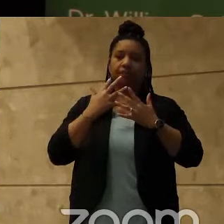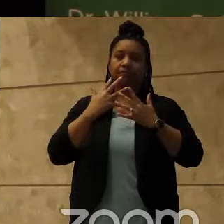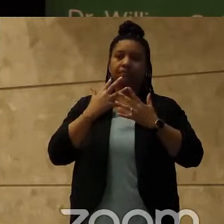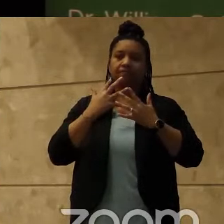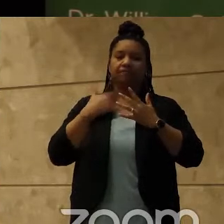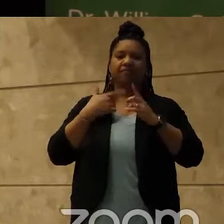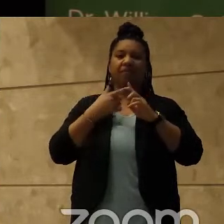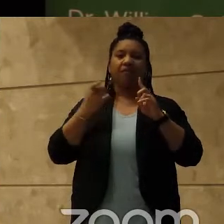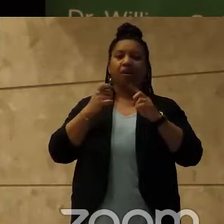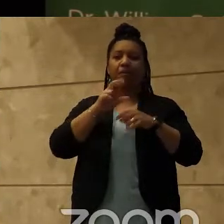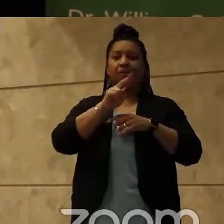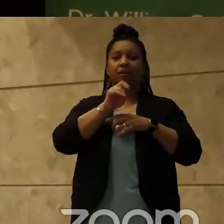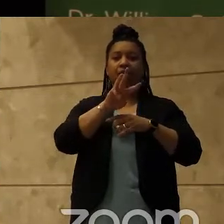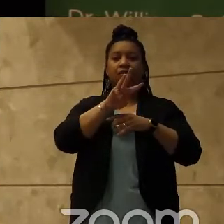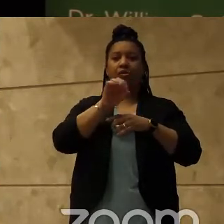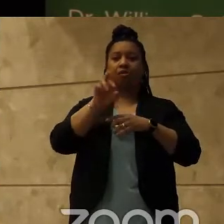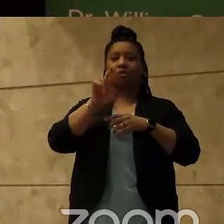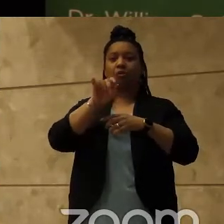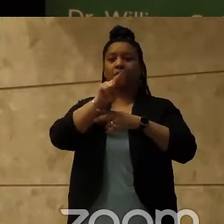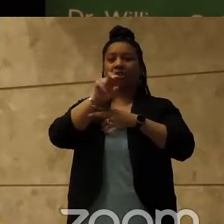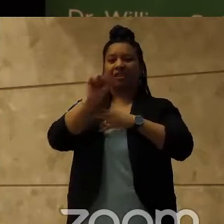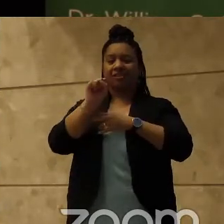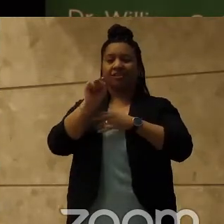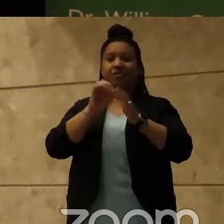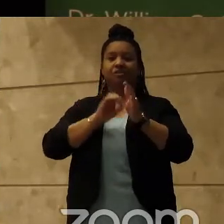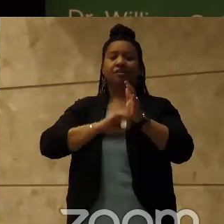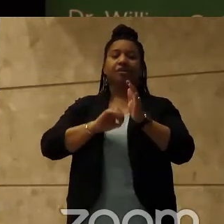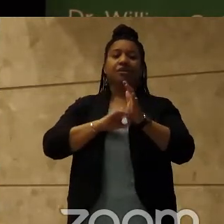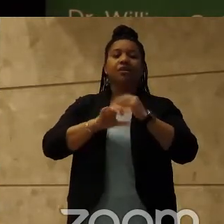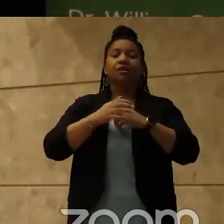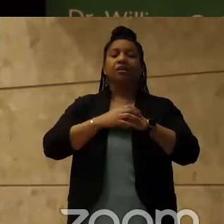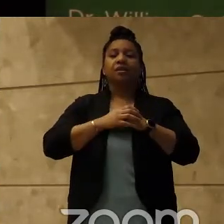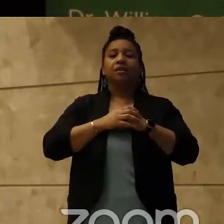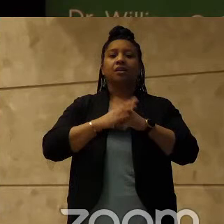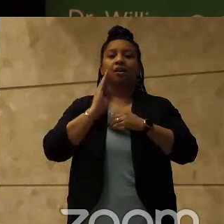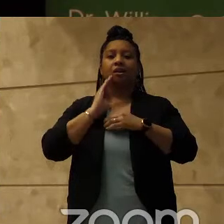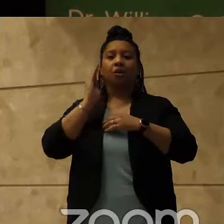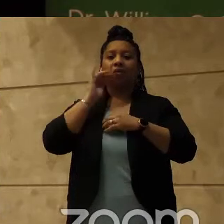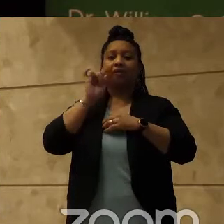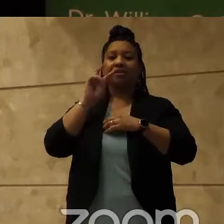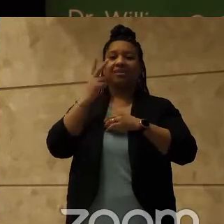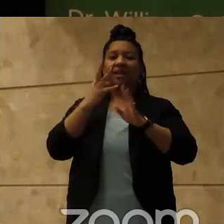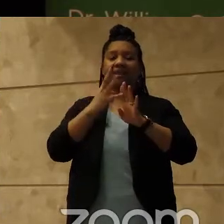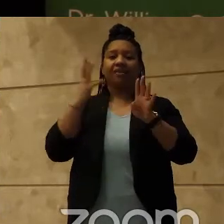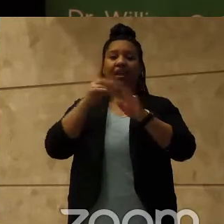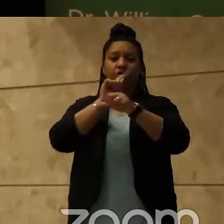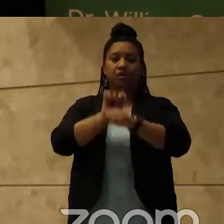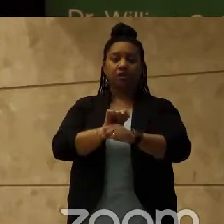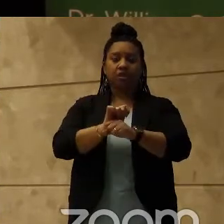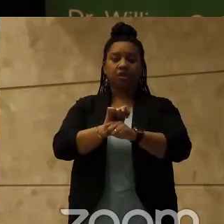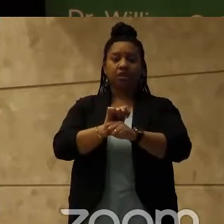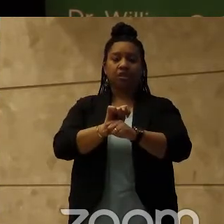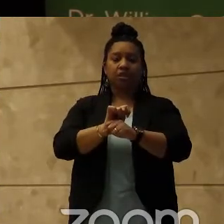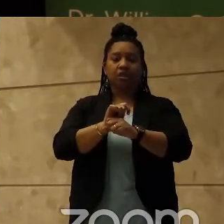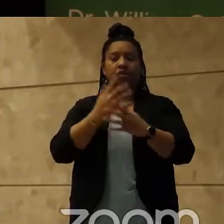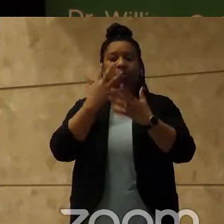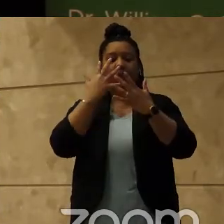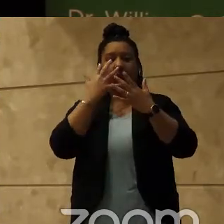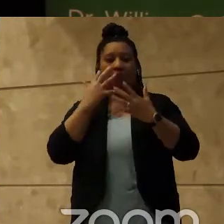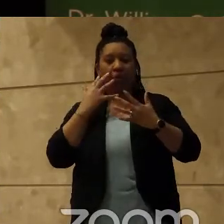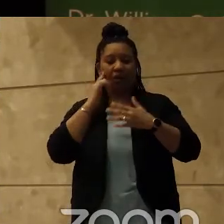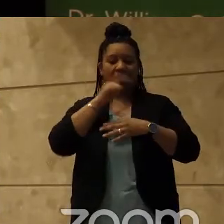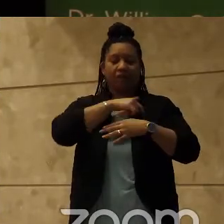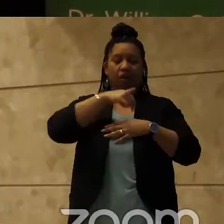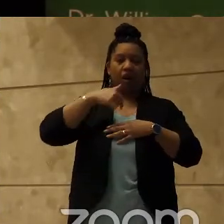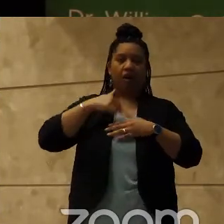I'm from New Orleans, the home of the second line tradition. So mourning for us is communal. I